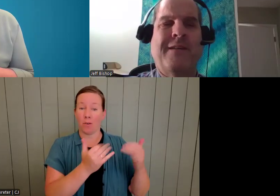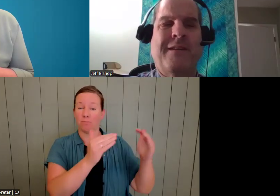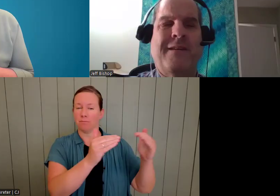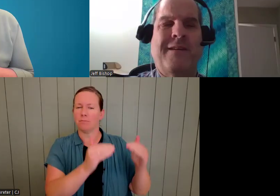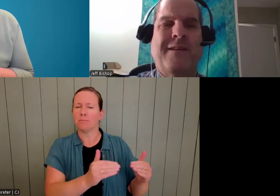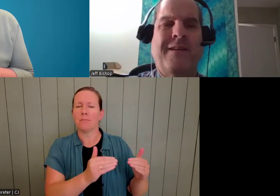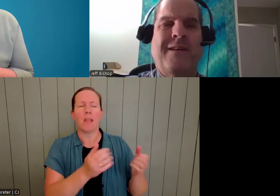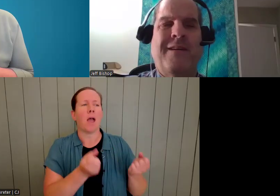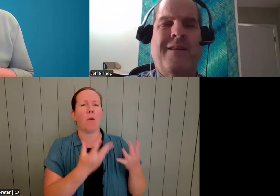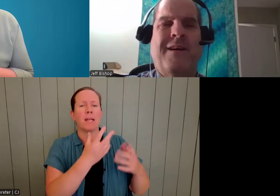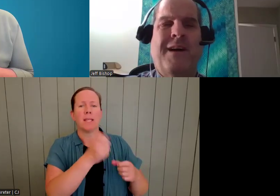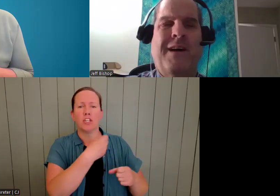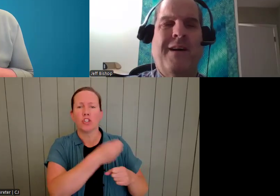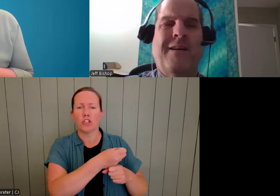education